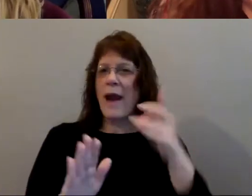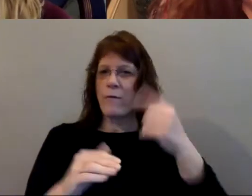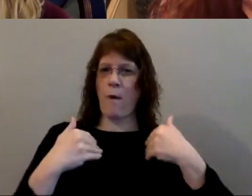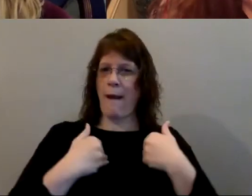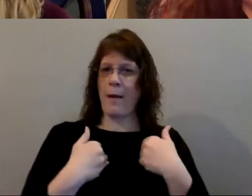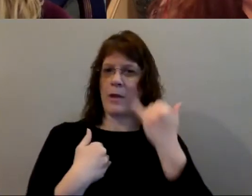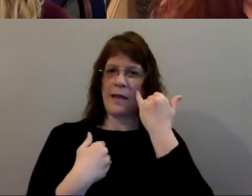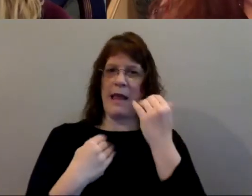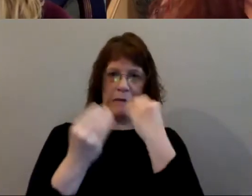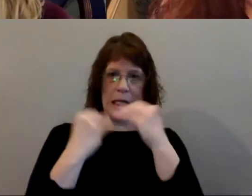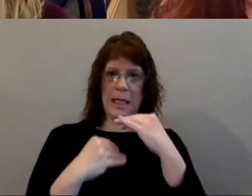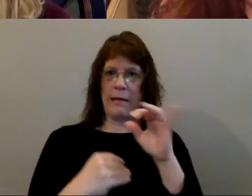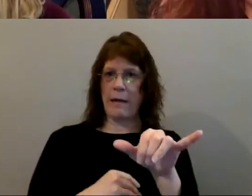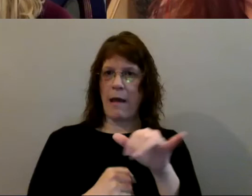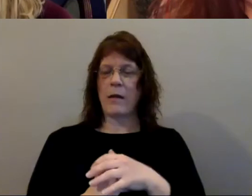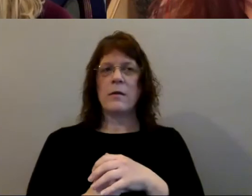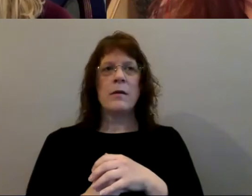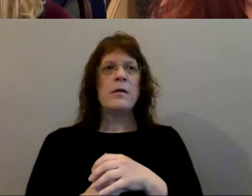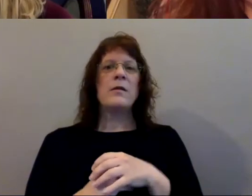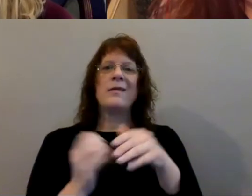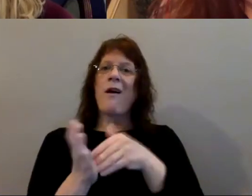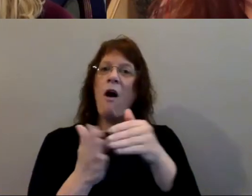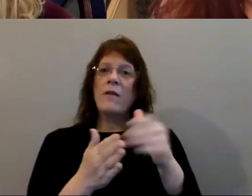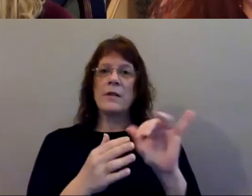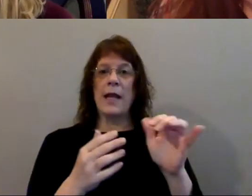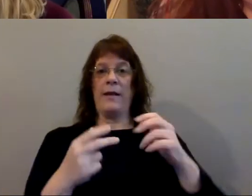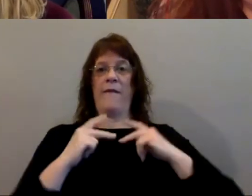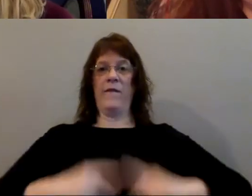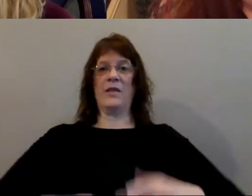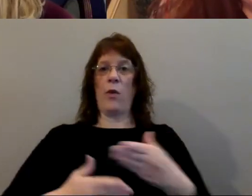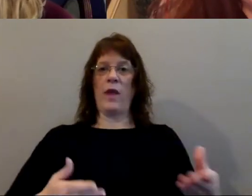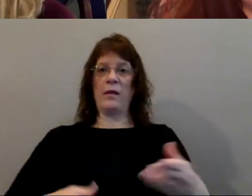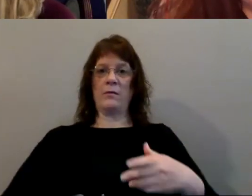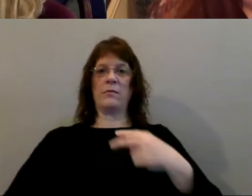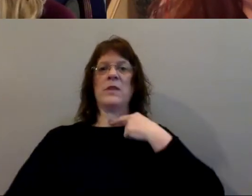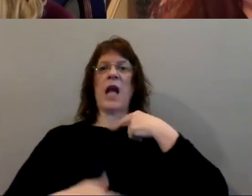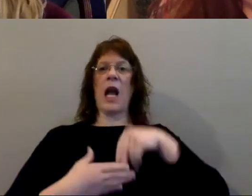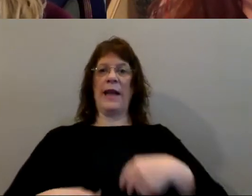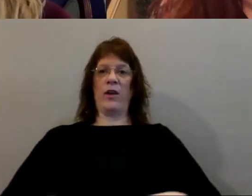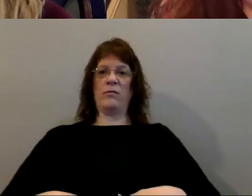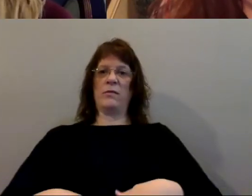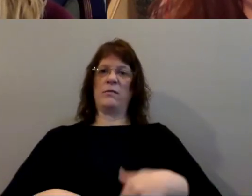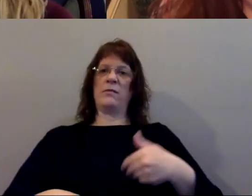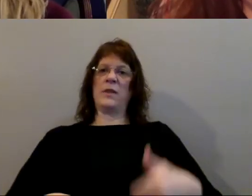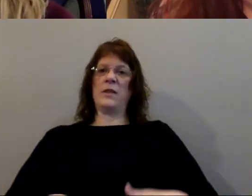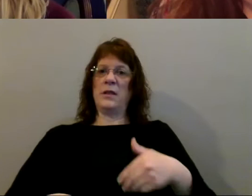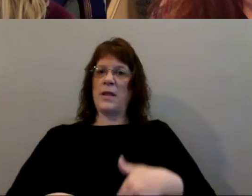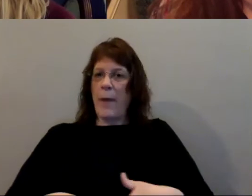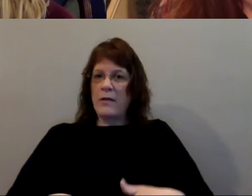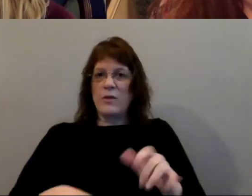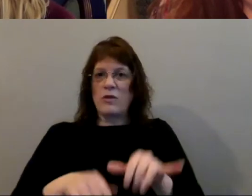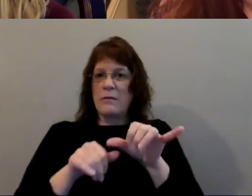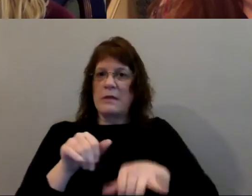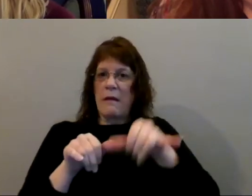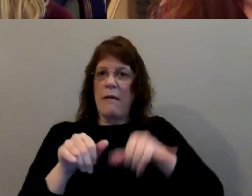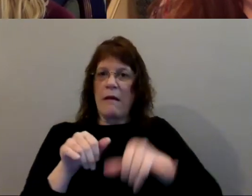it. Often it's just like a physical thing, like it gets stuck in their stomachs, and that's just bad for them.